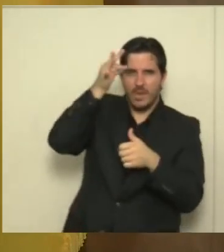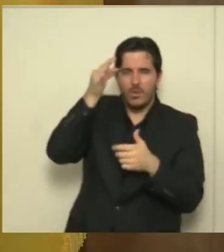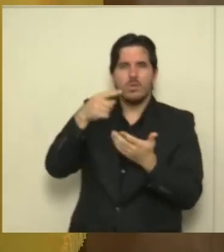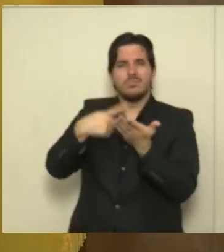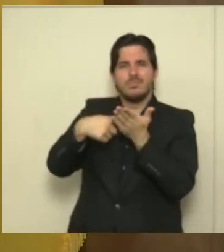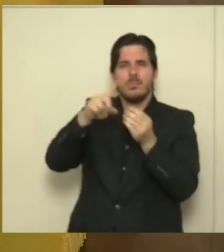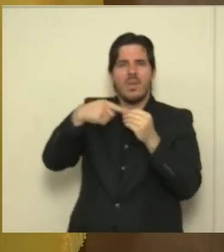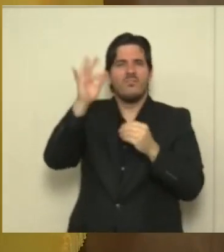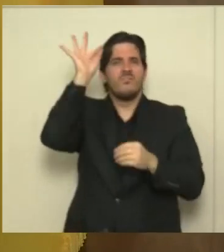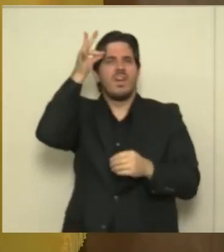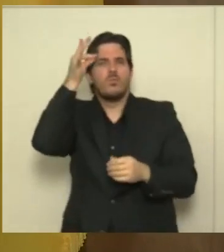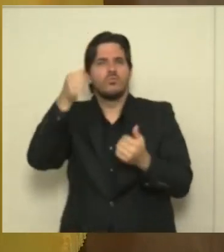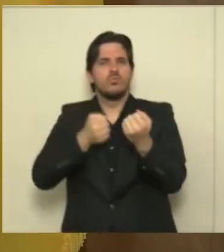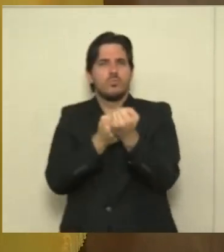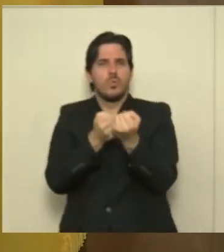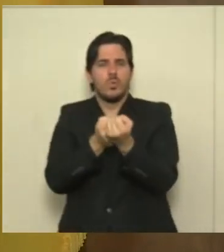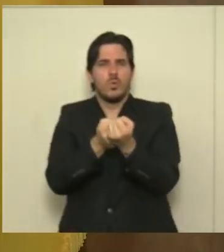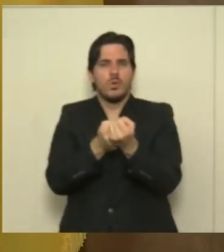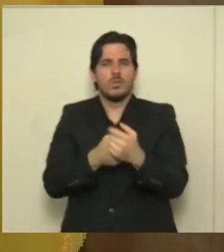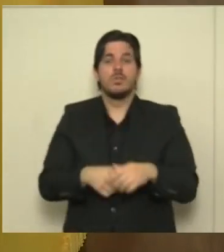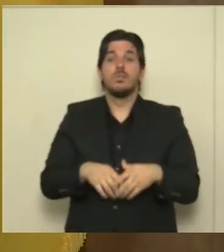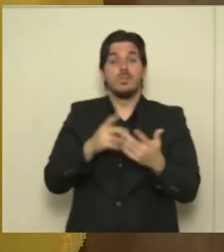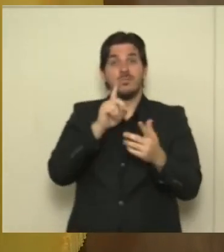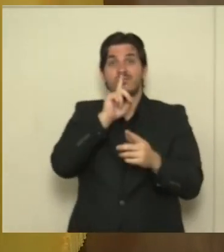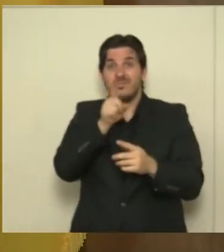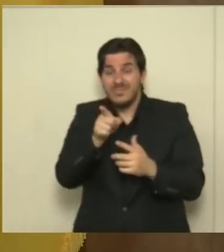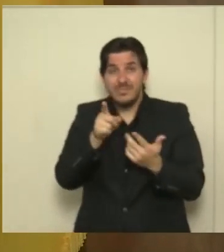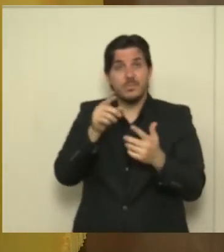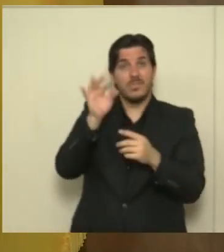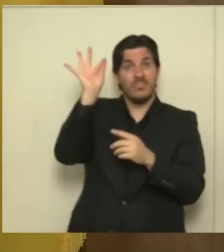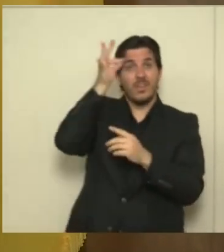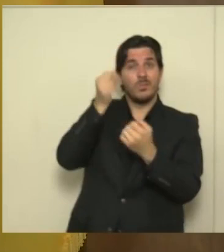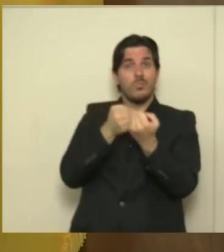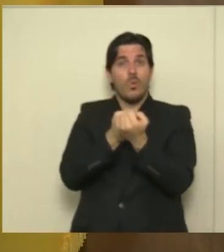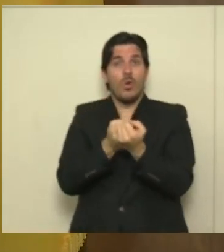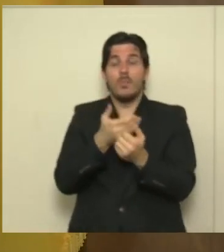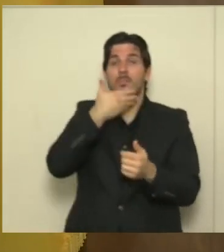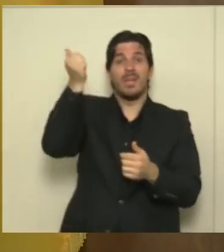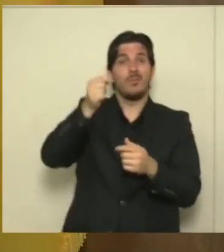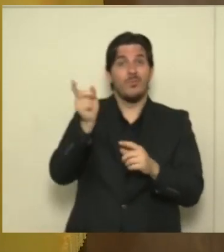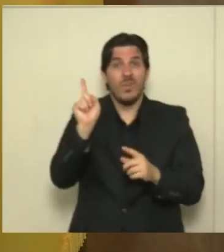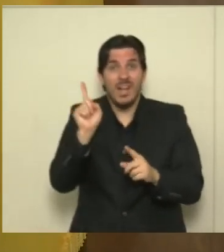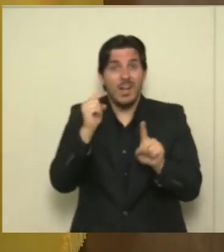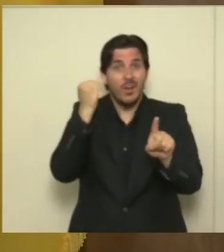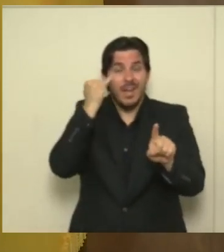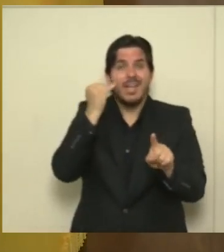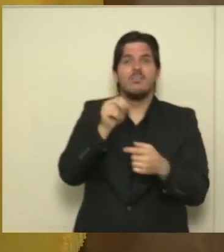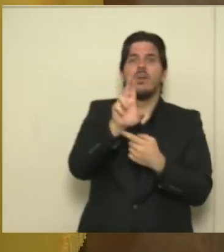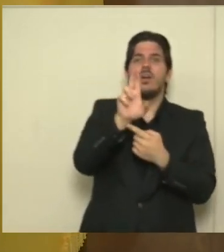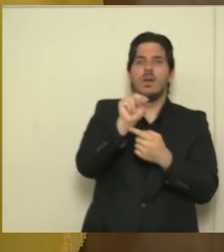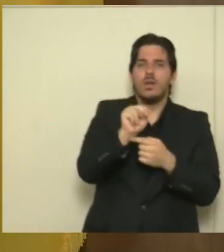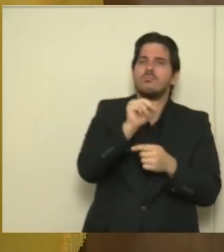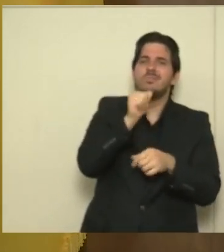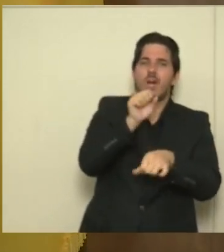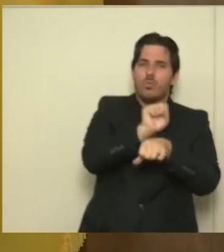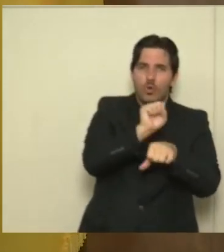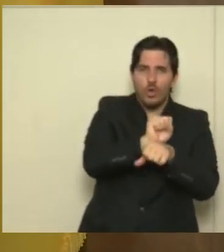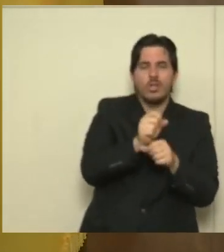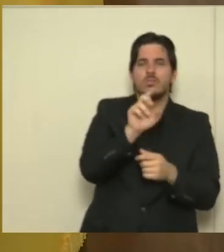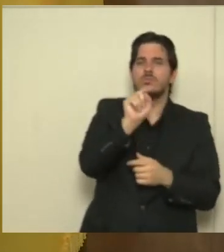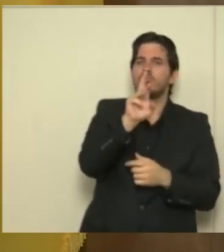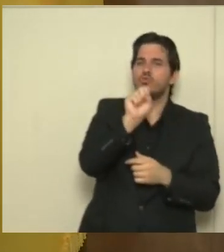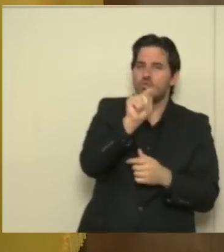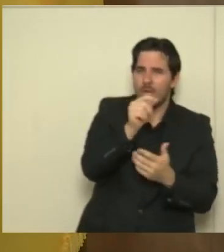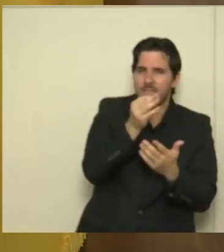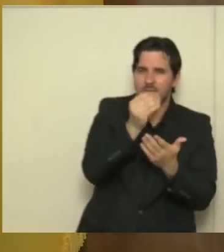support. That's got to be in filling those holes and gaps in states' unemployment trust funds. You have those